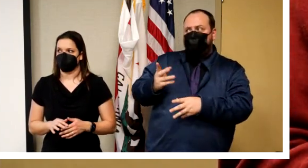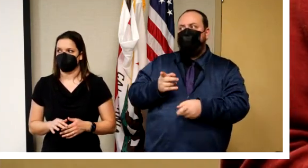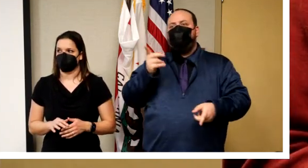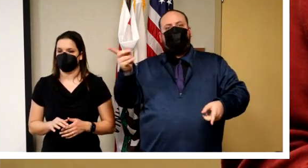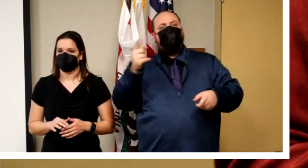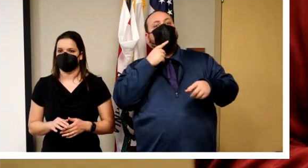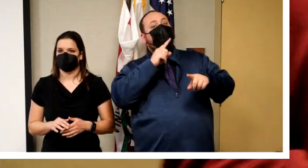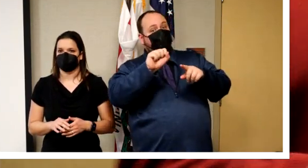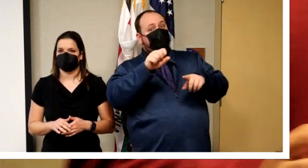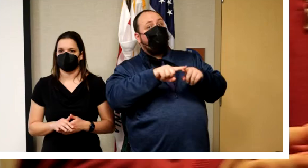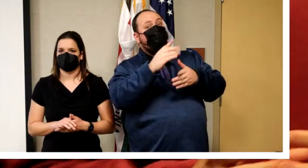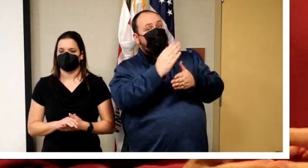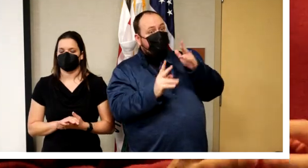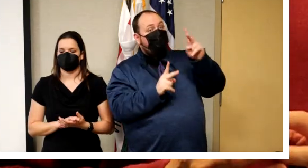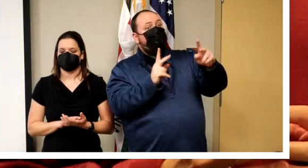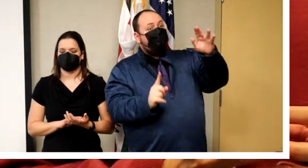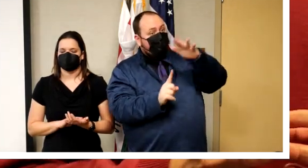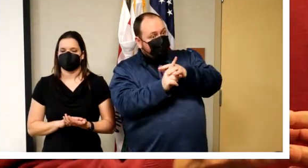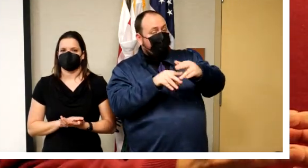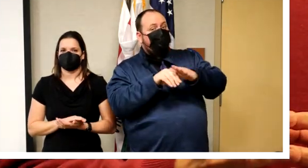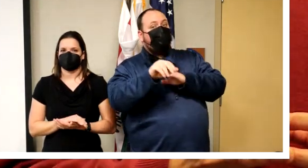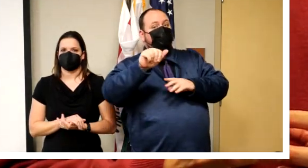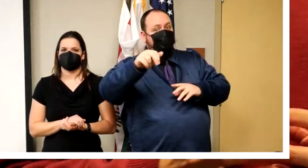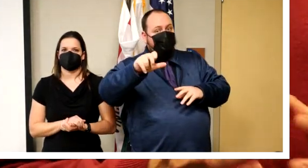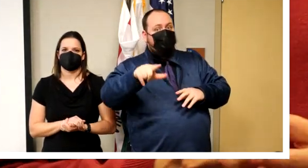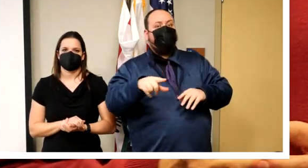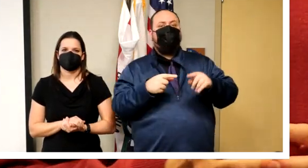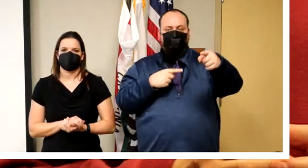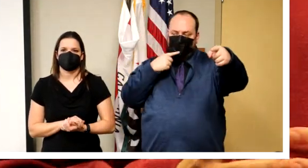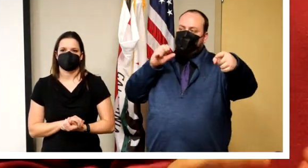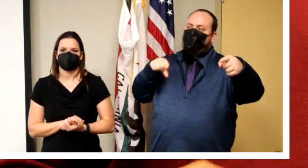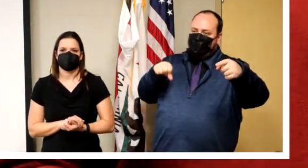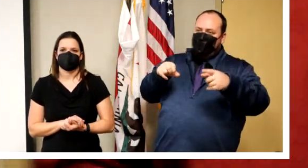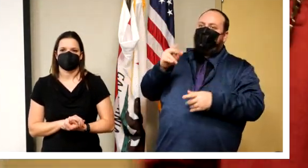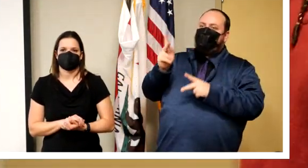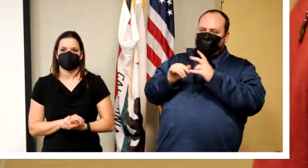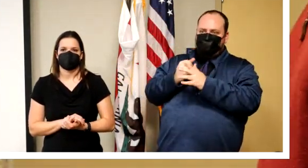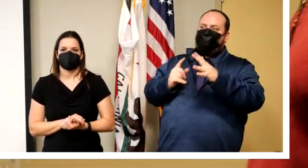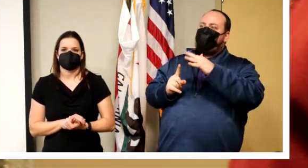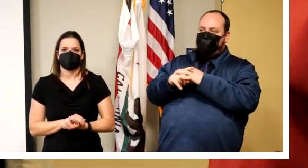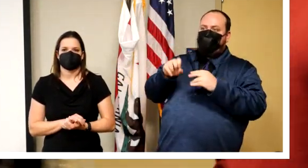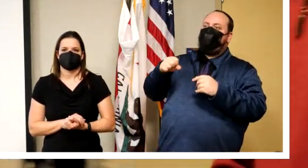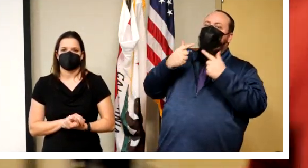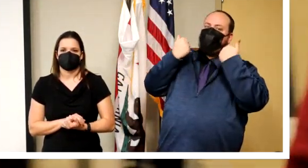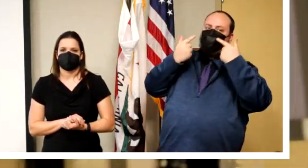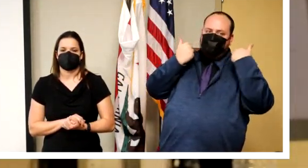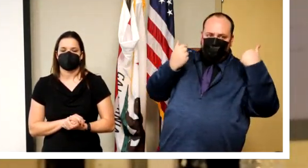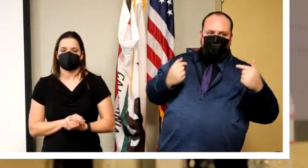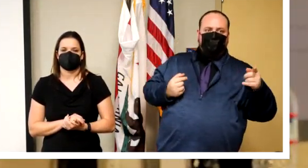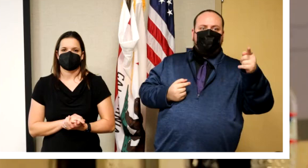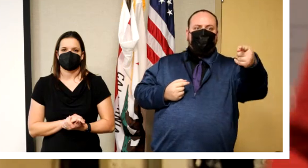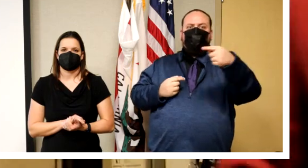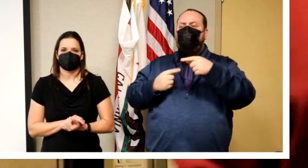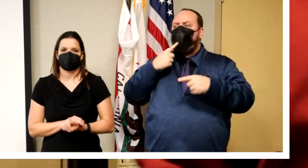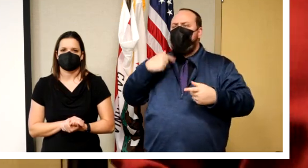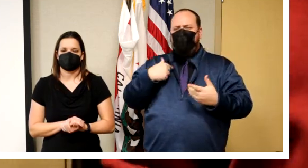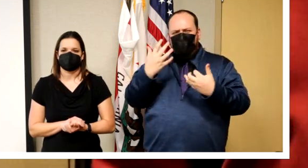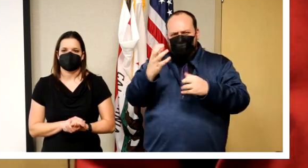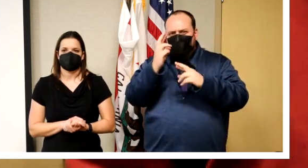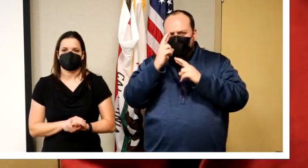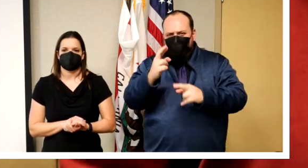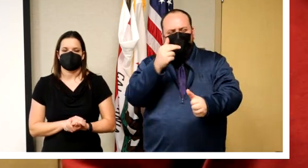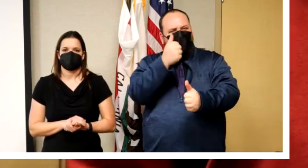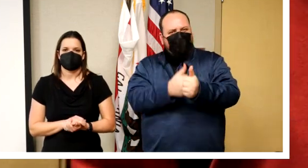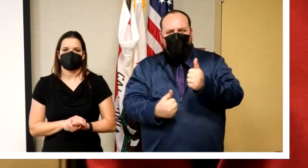April, right? What you want to do, right, so. But we want to respect everybody's map and all their efforts, and particularly